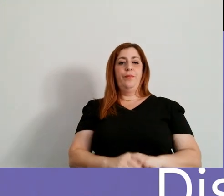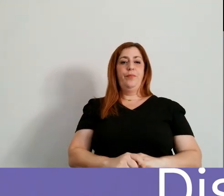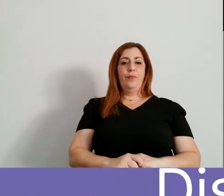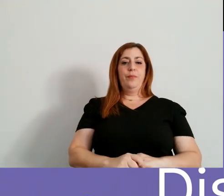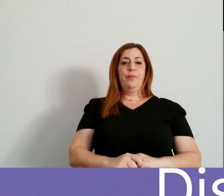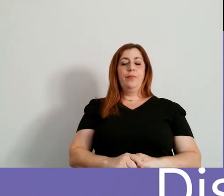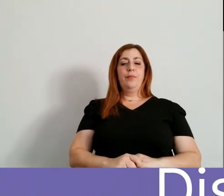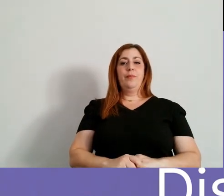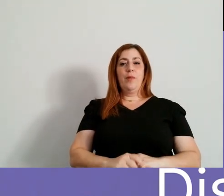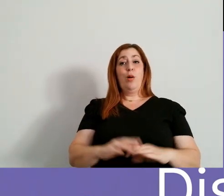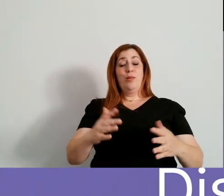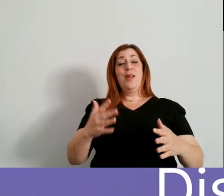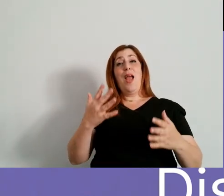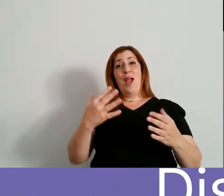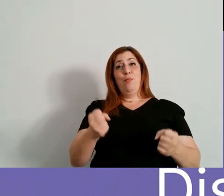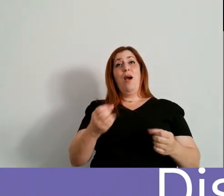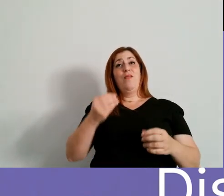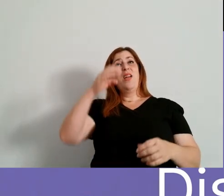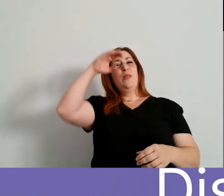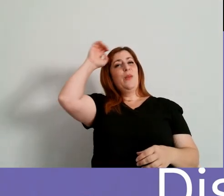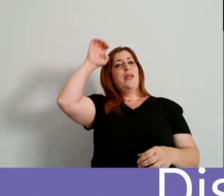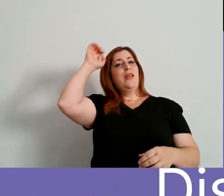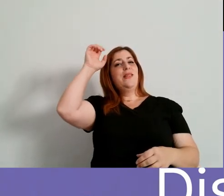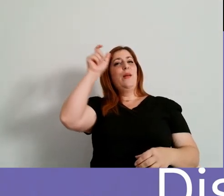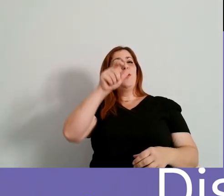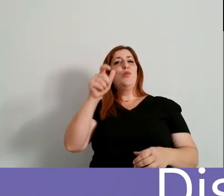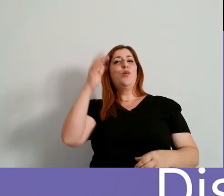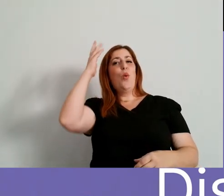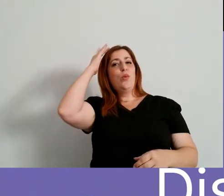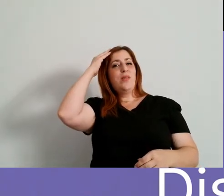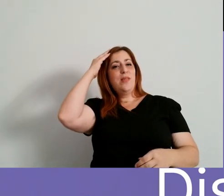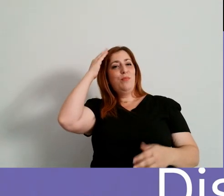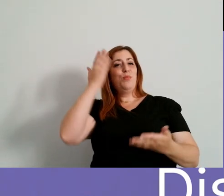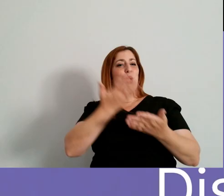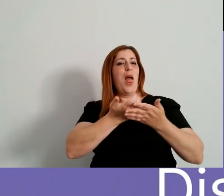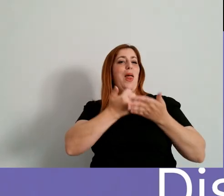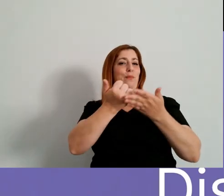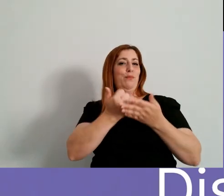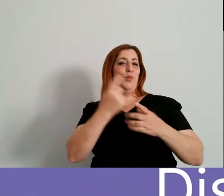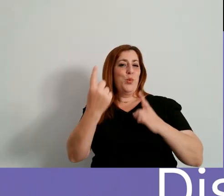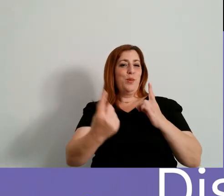helpful from autistic people themselves to parents or caregivers. Okay.